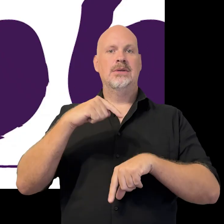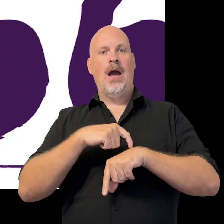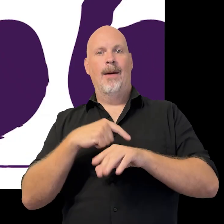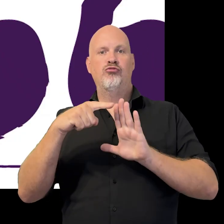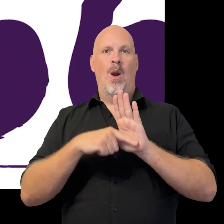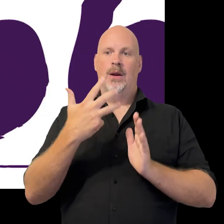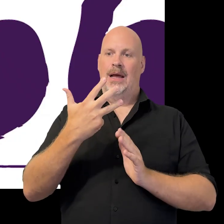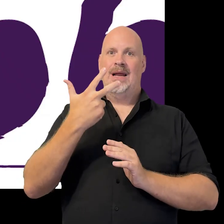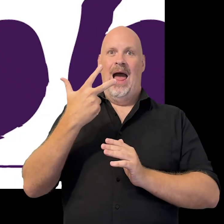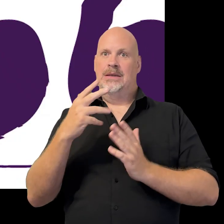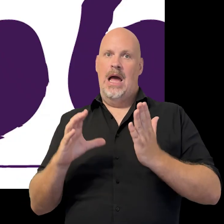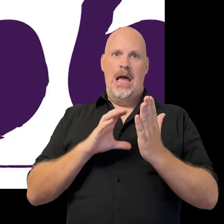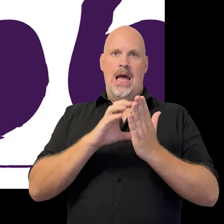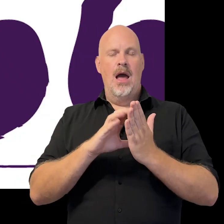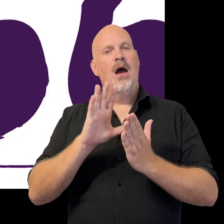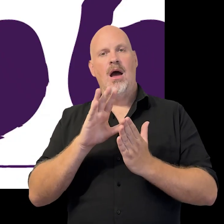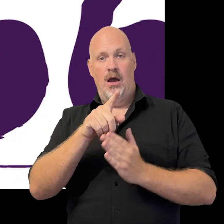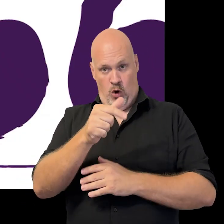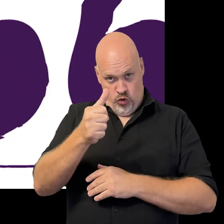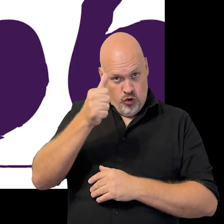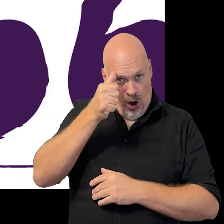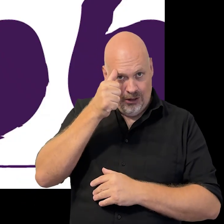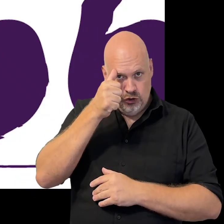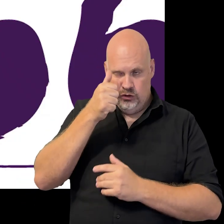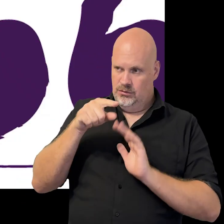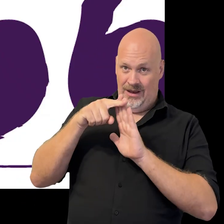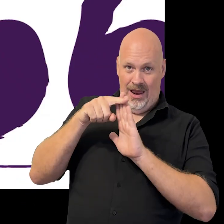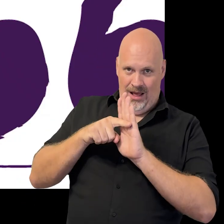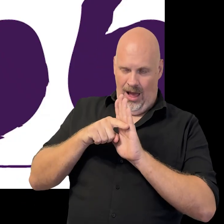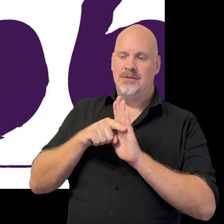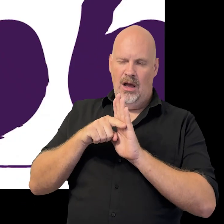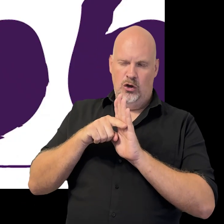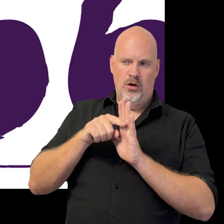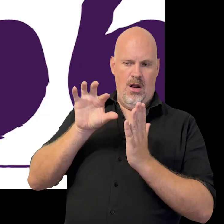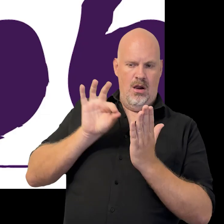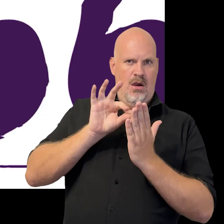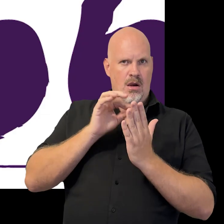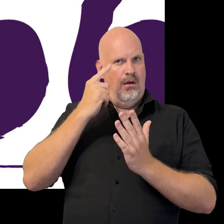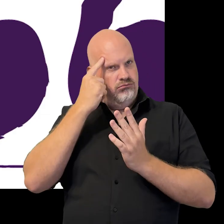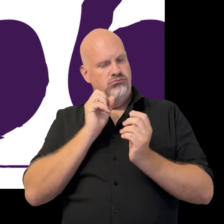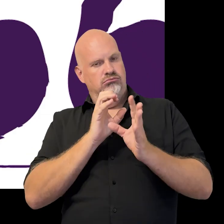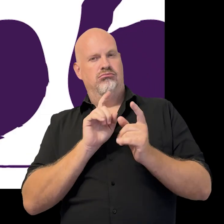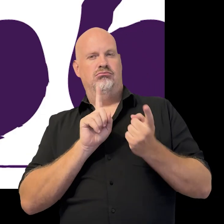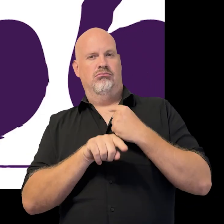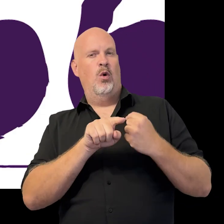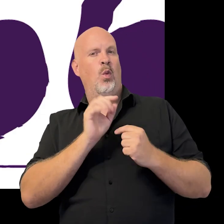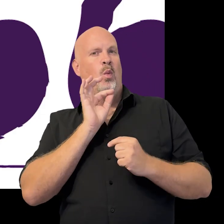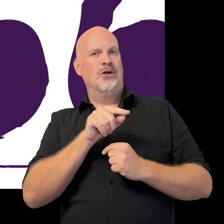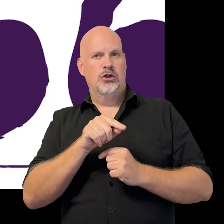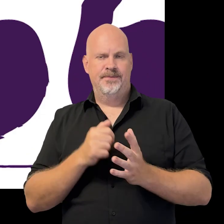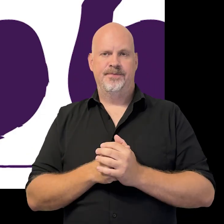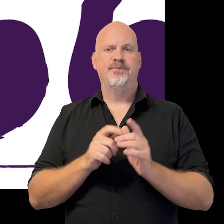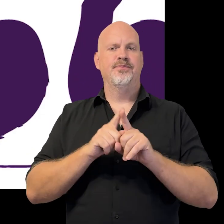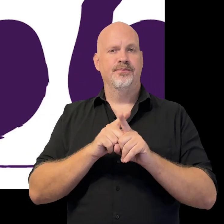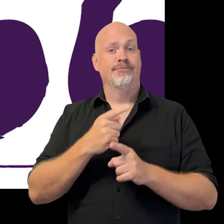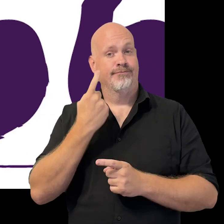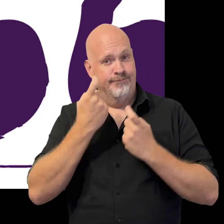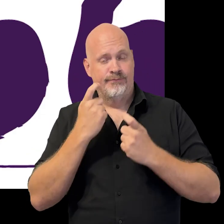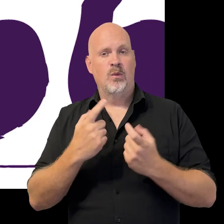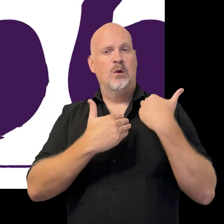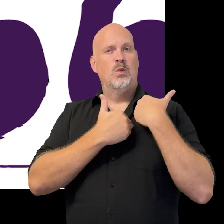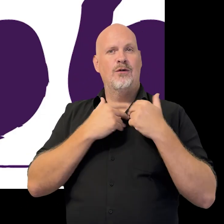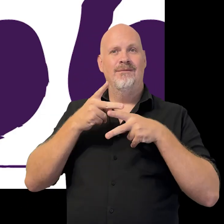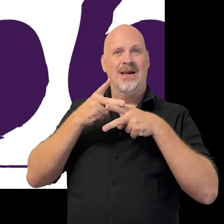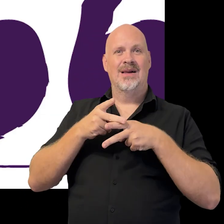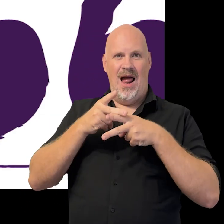critically analysing that, and making sure then that you are actually developing